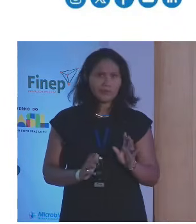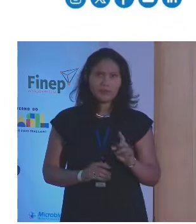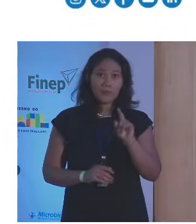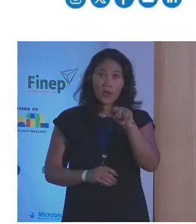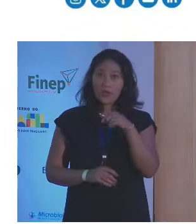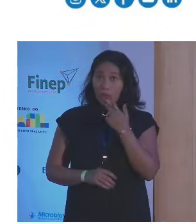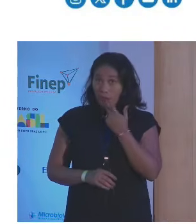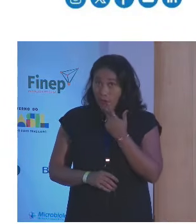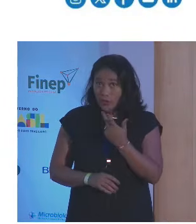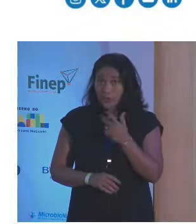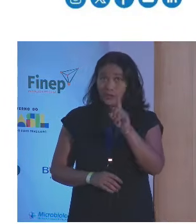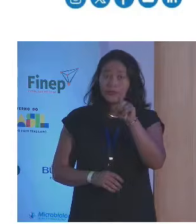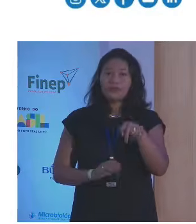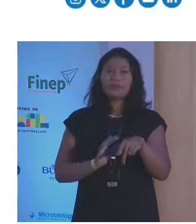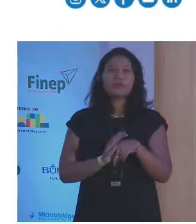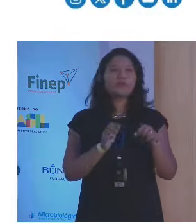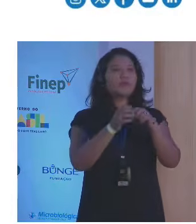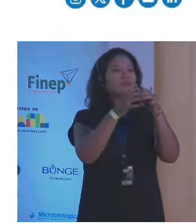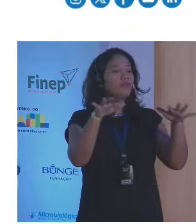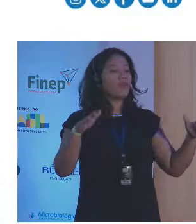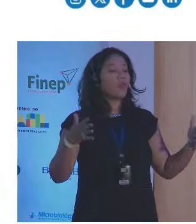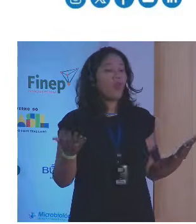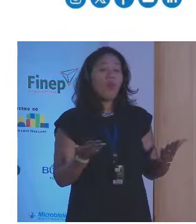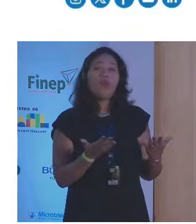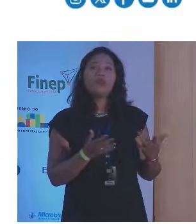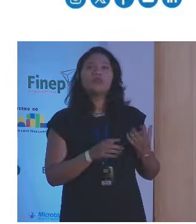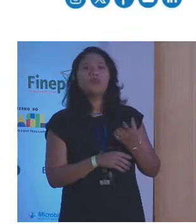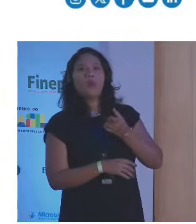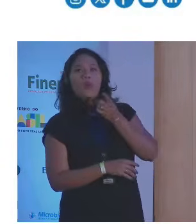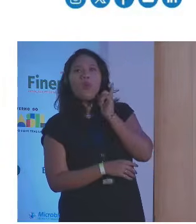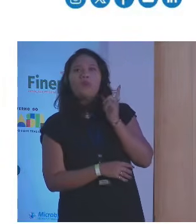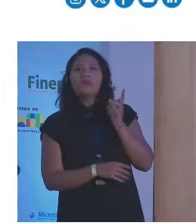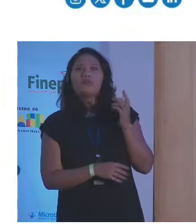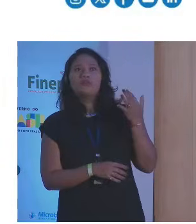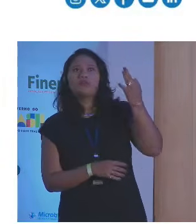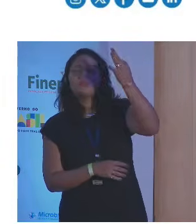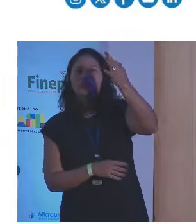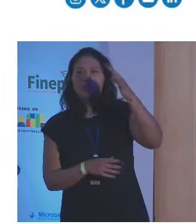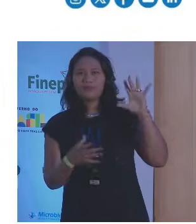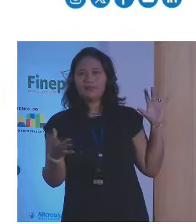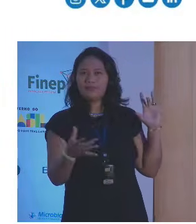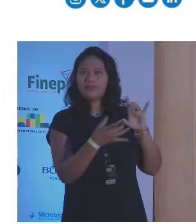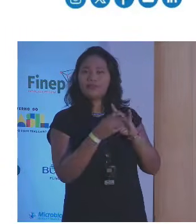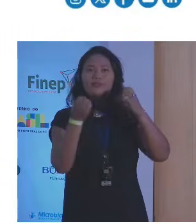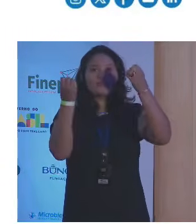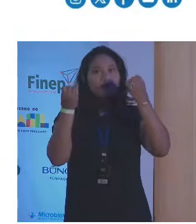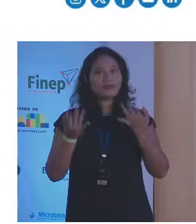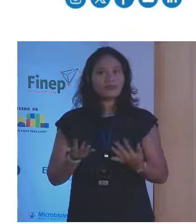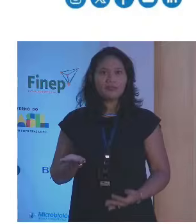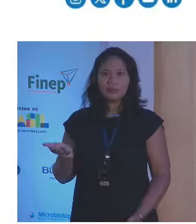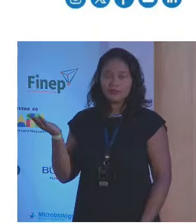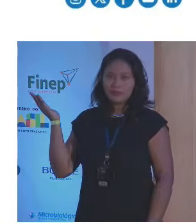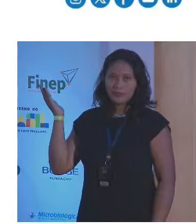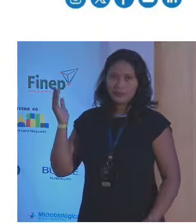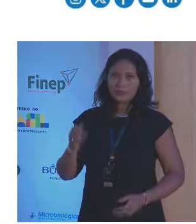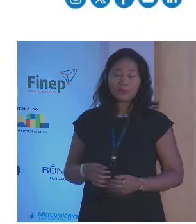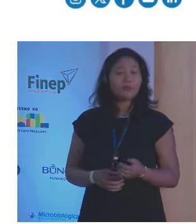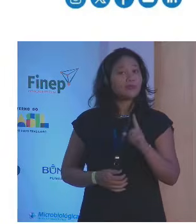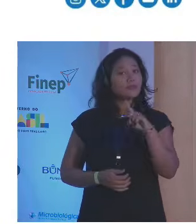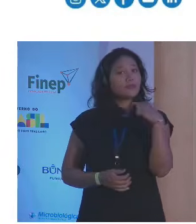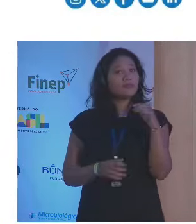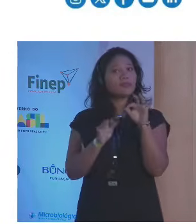ocean state today, or yesterday, or tomorrow, can be described this way. And so we have simplified the service to this.